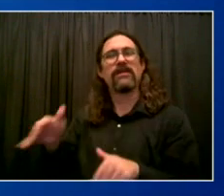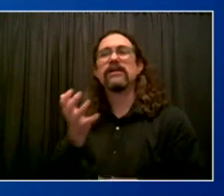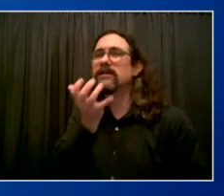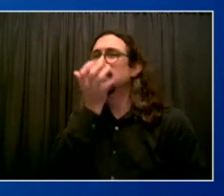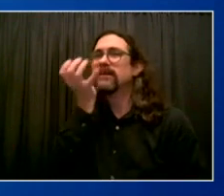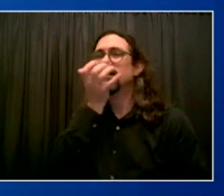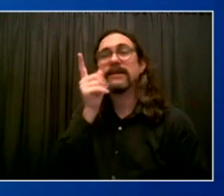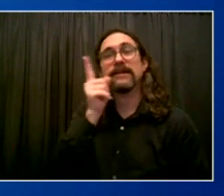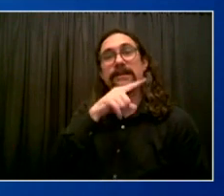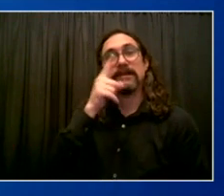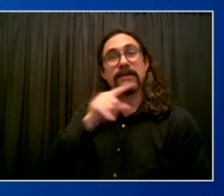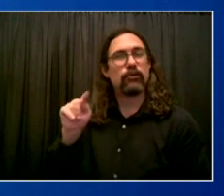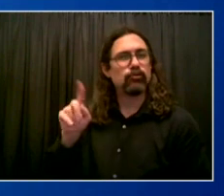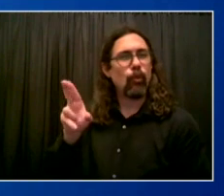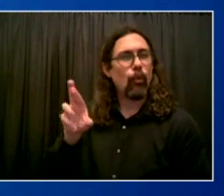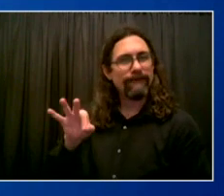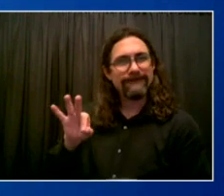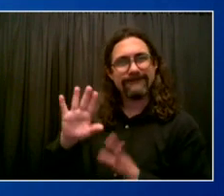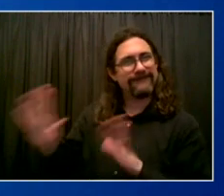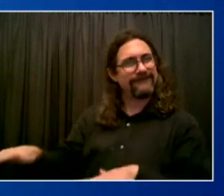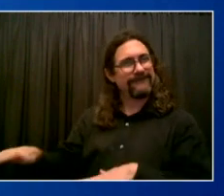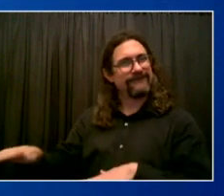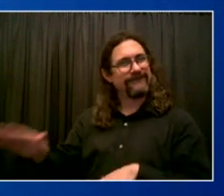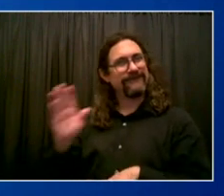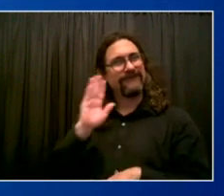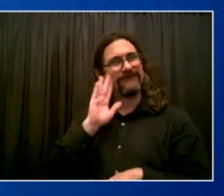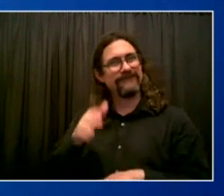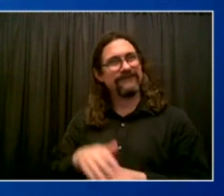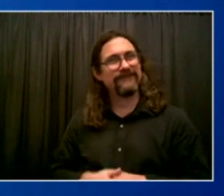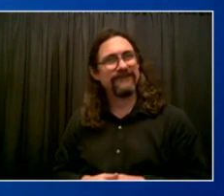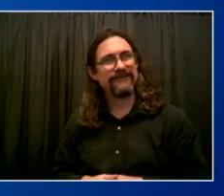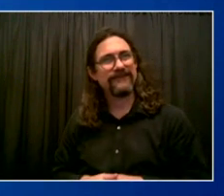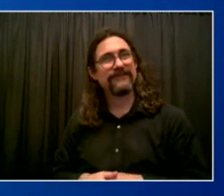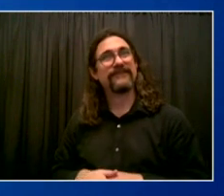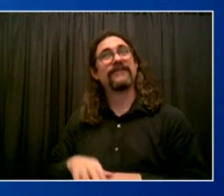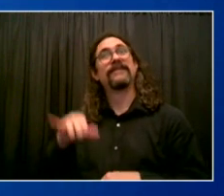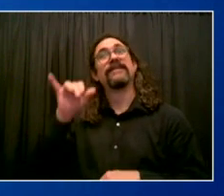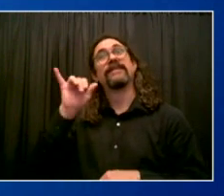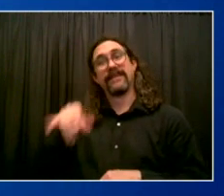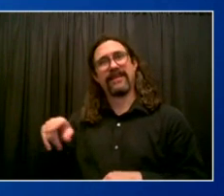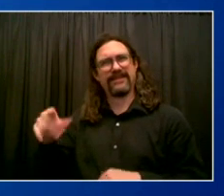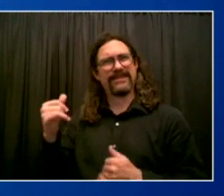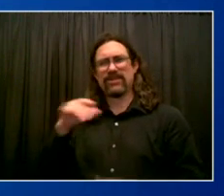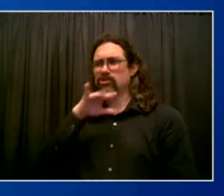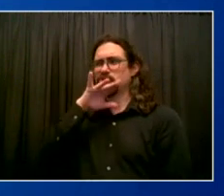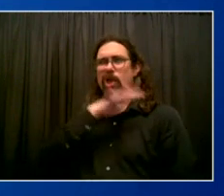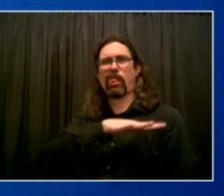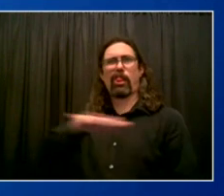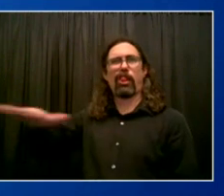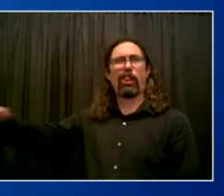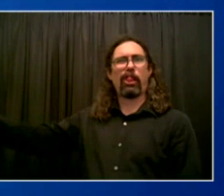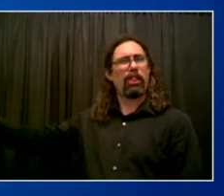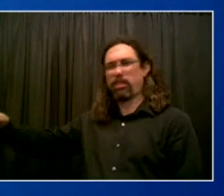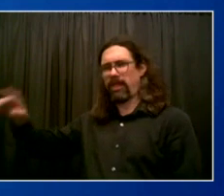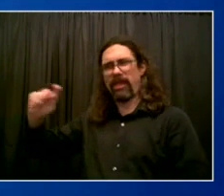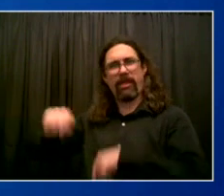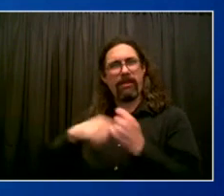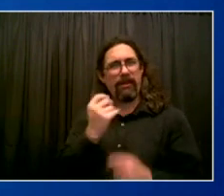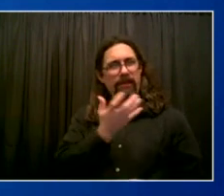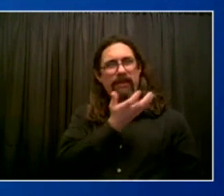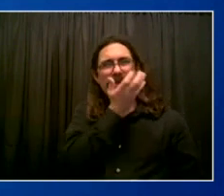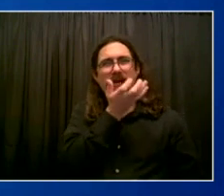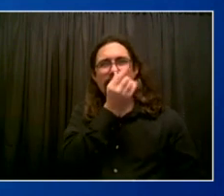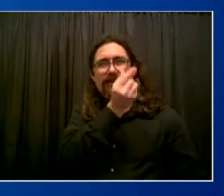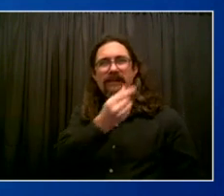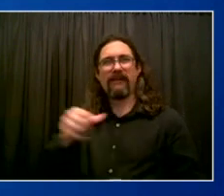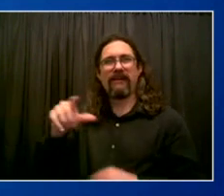2 miles south of that field. And it will be something that we build, and the kids will be coming for generation after generation, enjoying